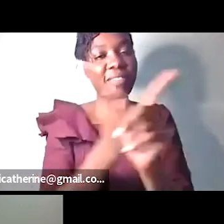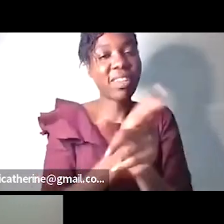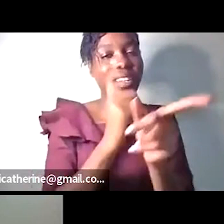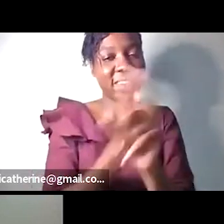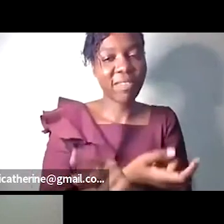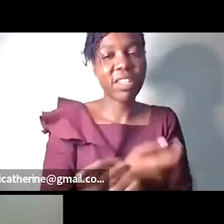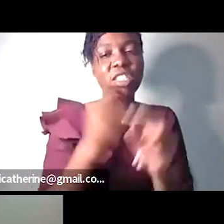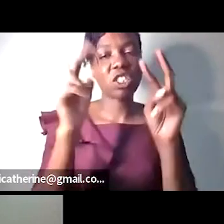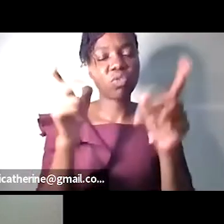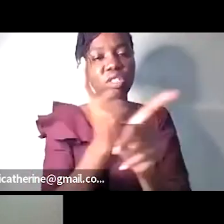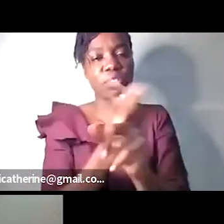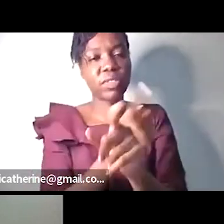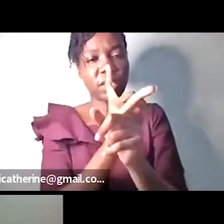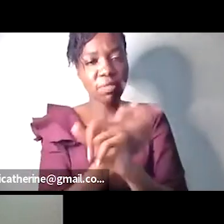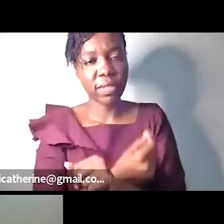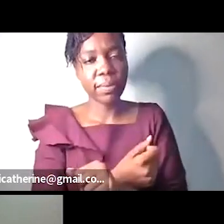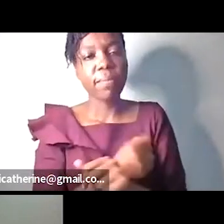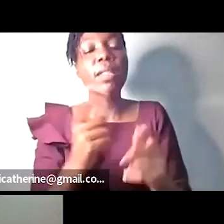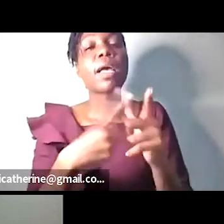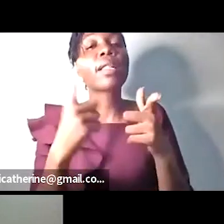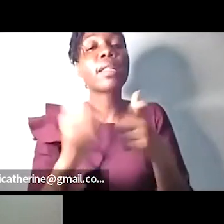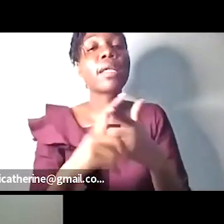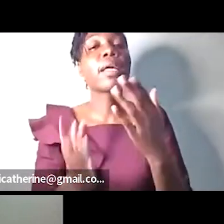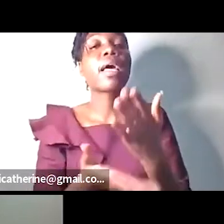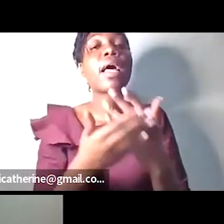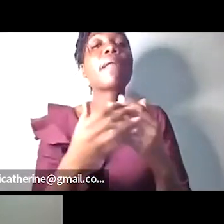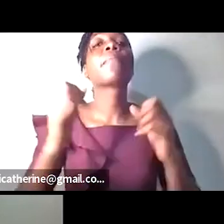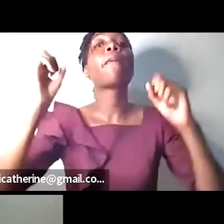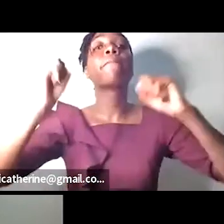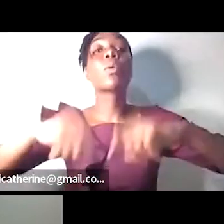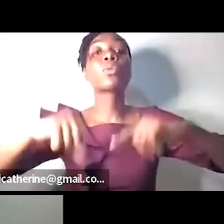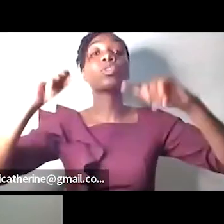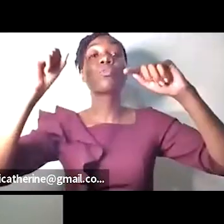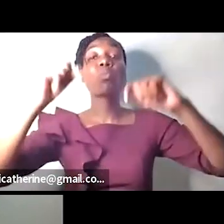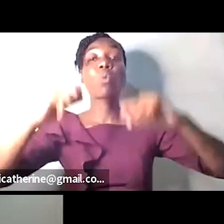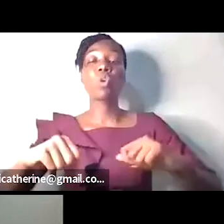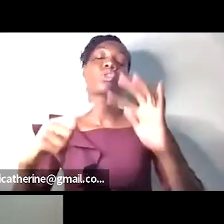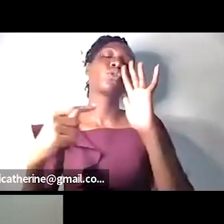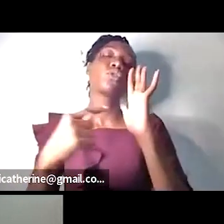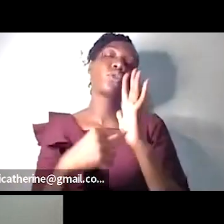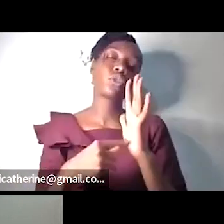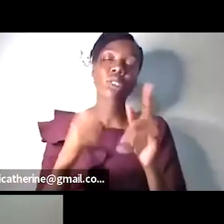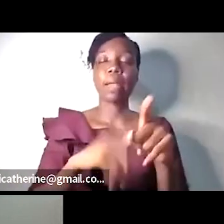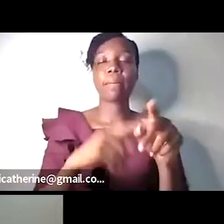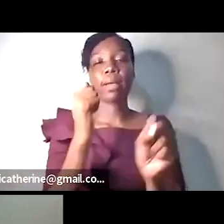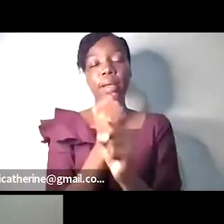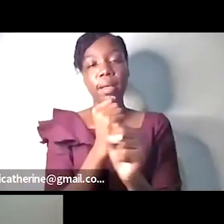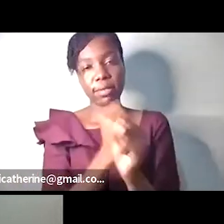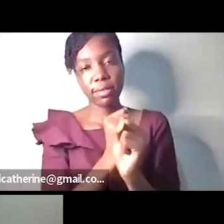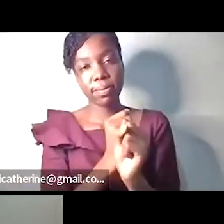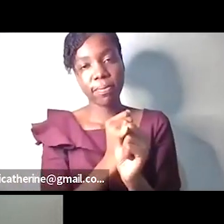aspects. It gives you the ability to showcase at your workplaces. Remember,